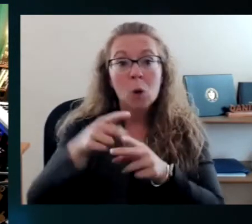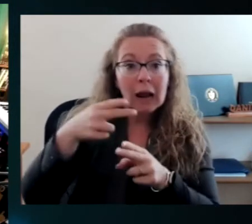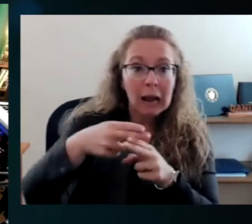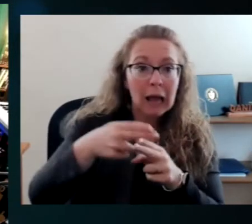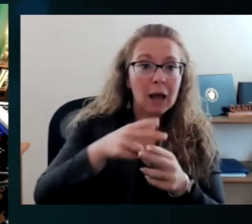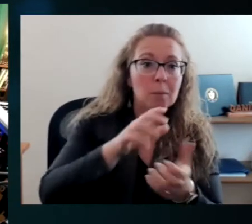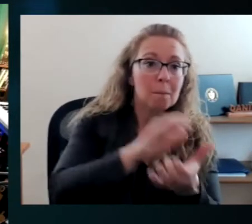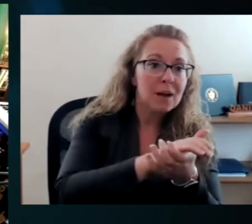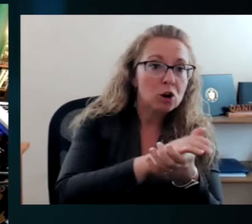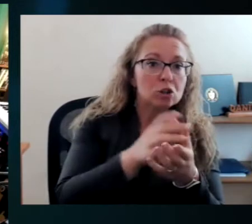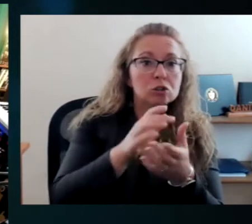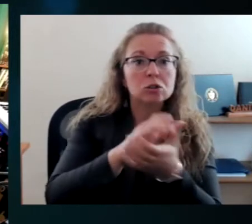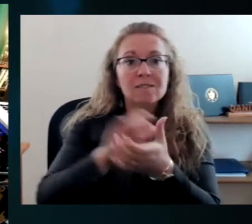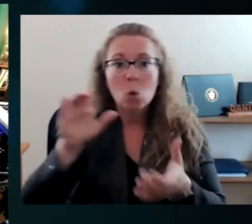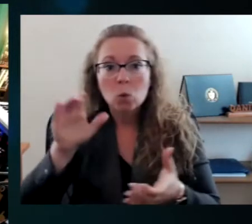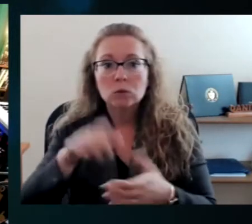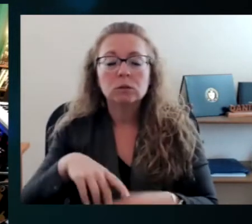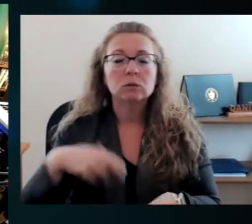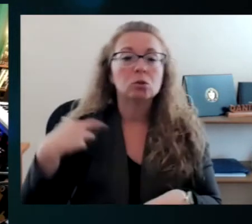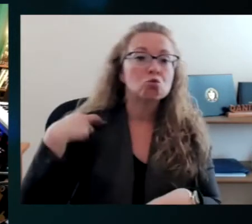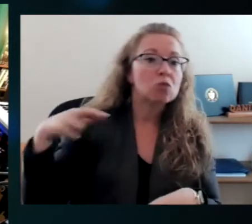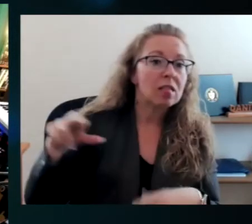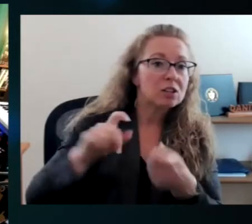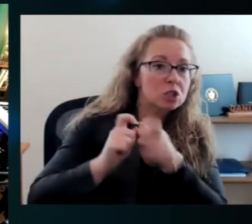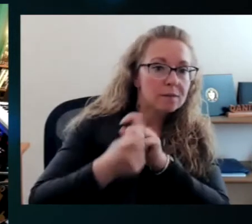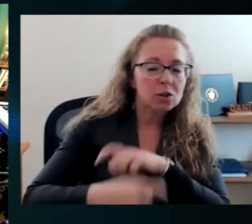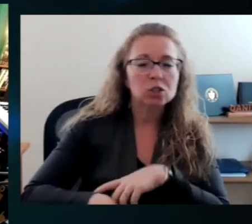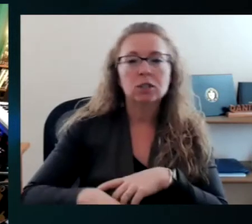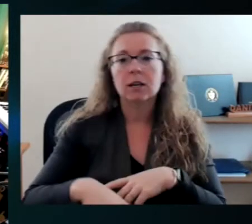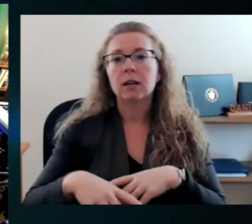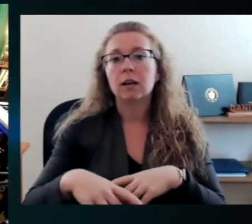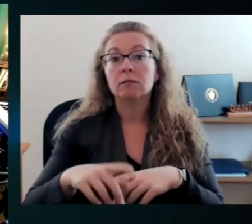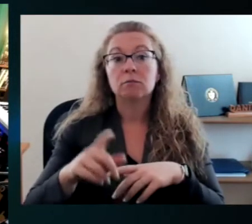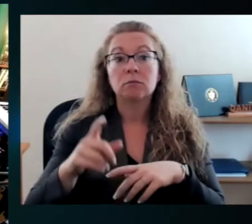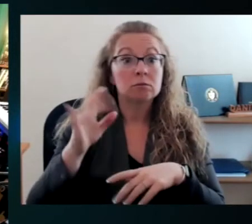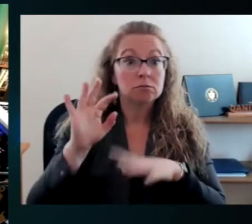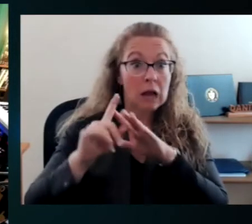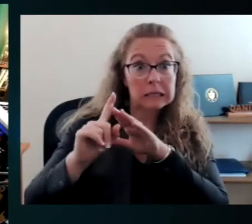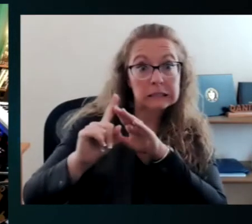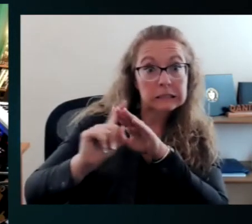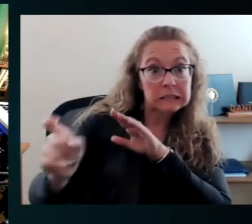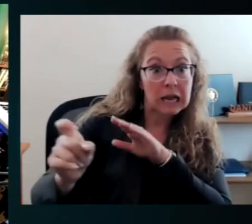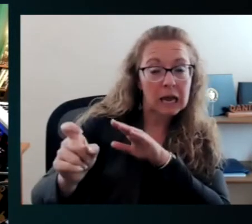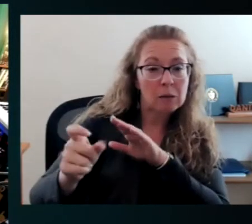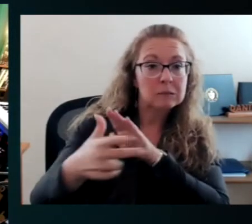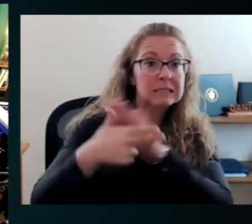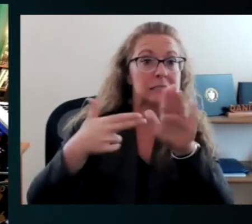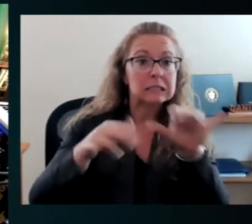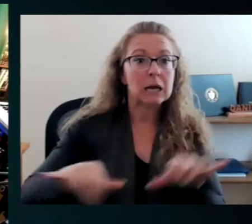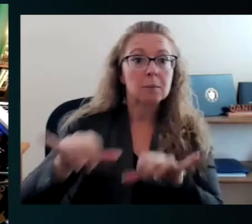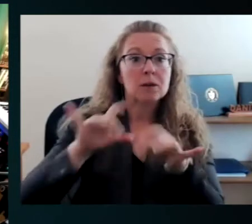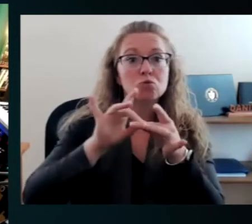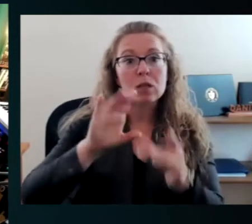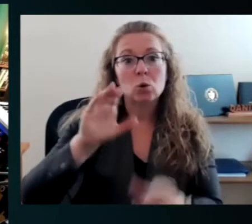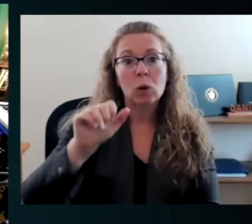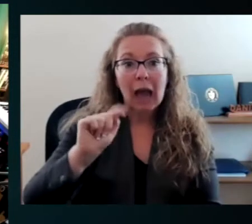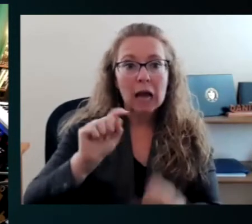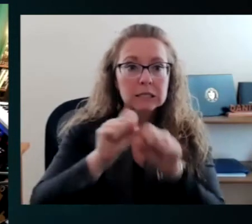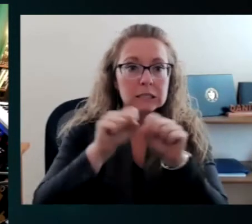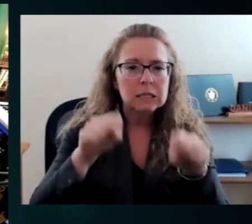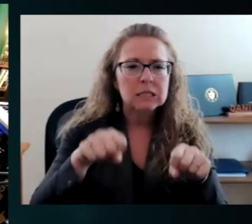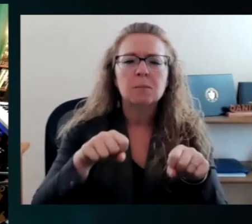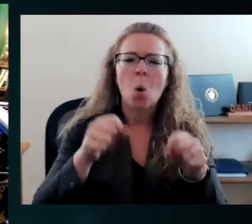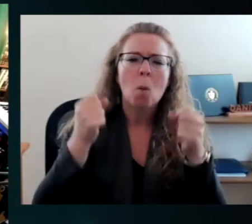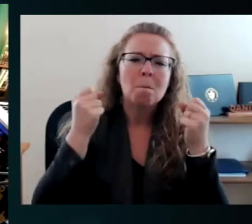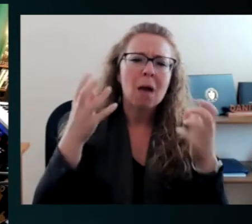changing your name due to religious conversion, changing your name to escape caste stigma. There's a number of good reasons